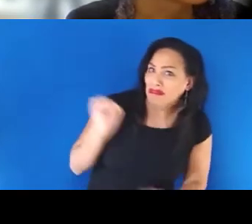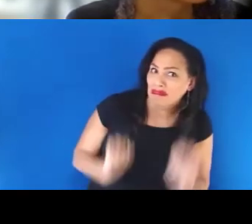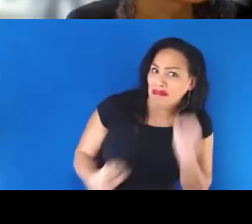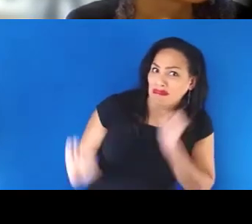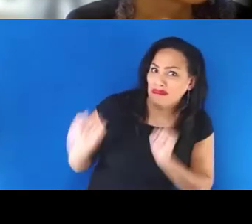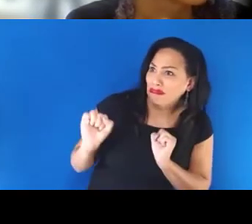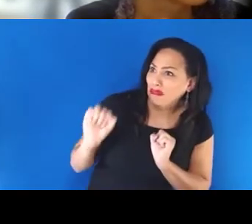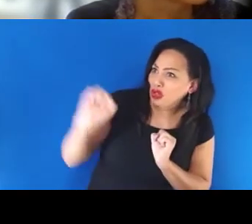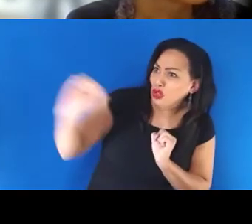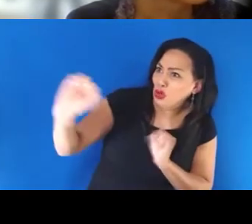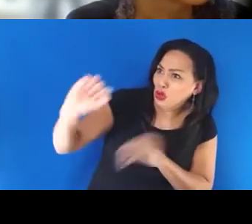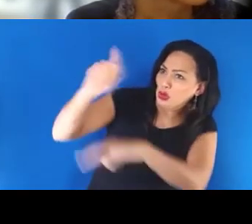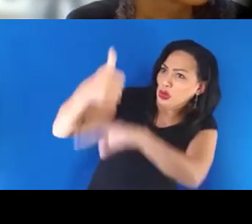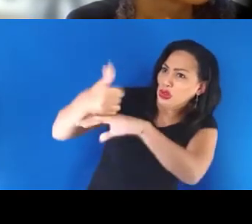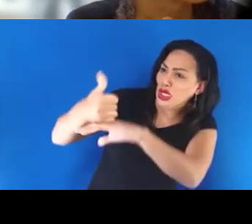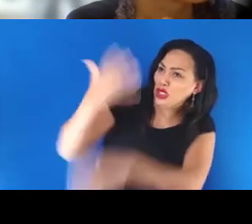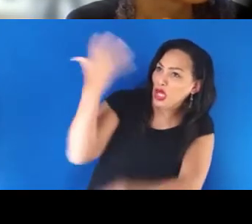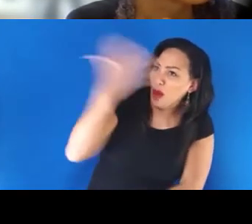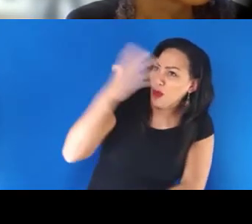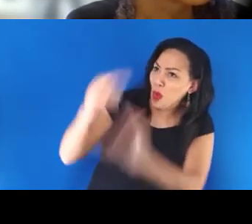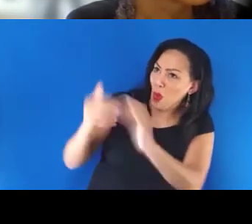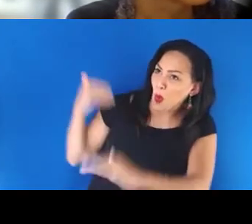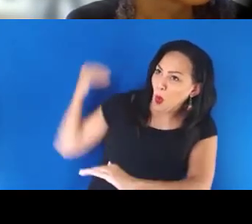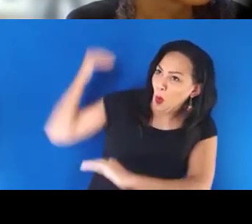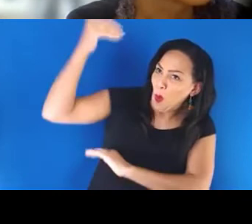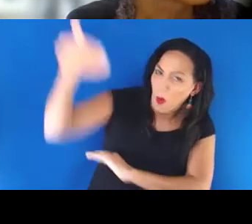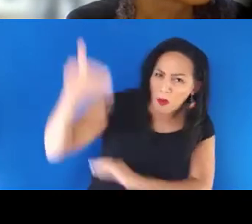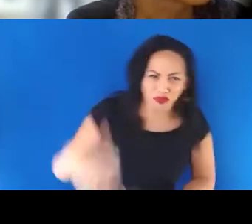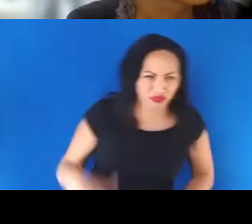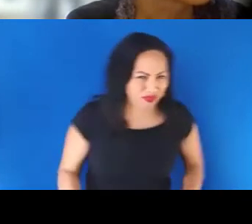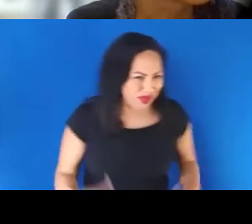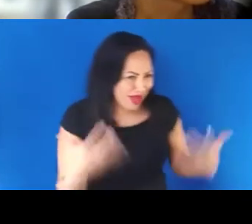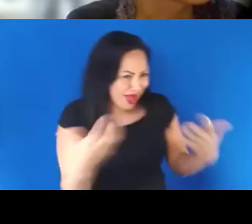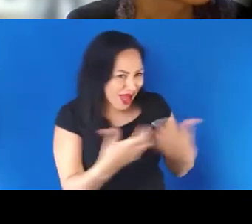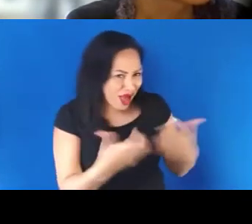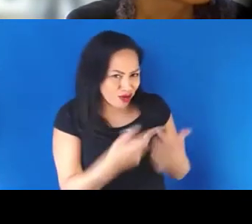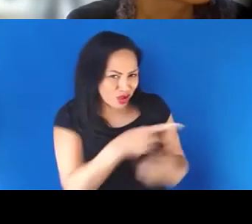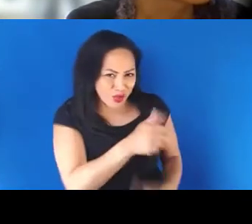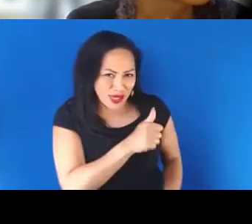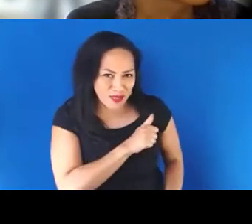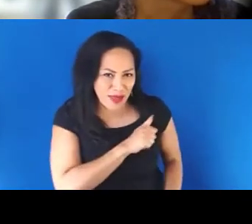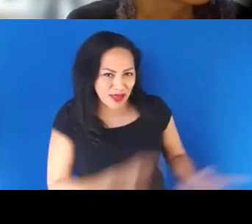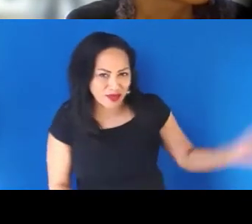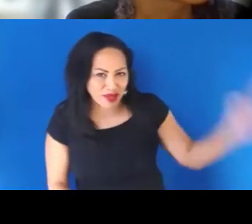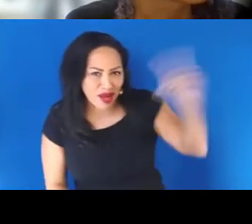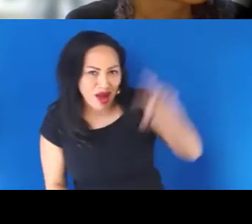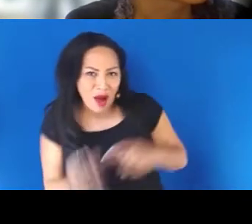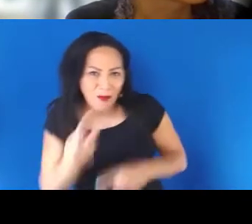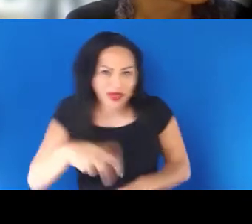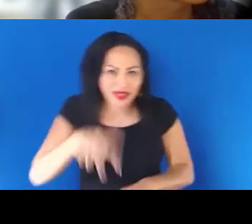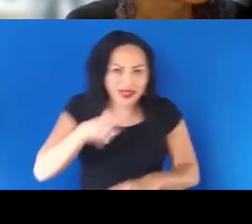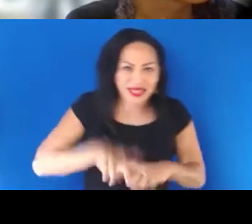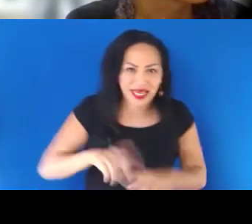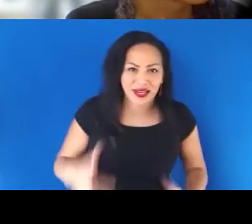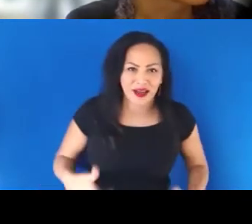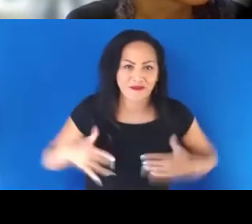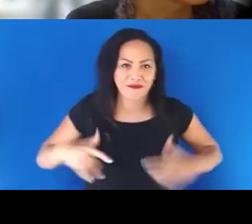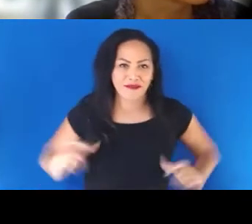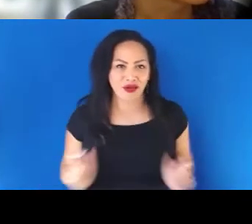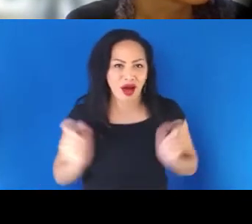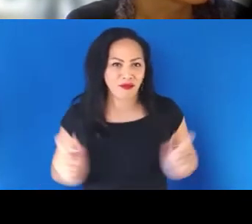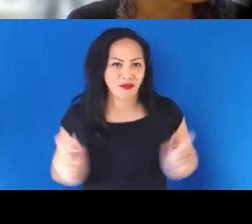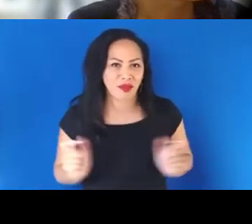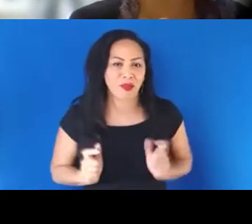has. So how can they sit where they are as a group and talk to you and feel comfortable in giving feedback, in